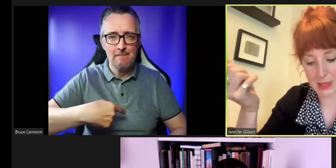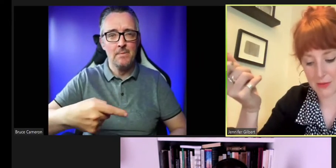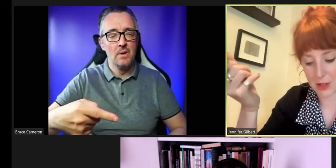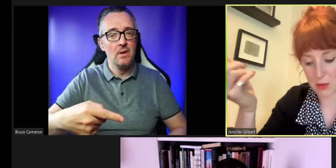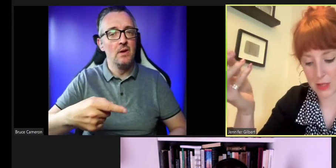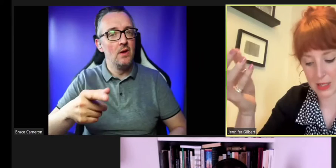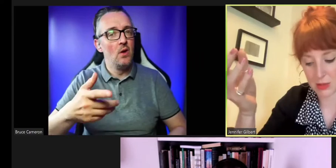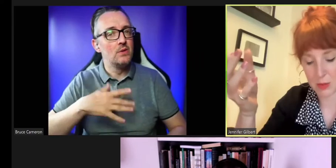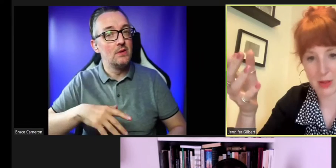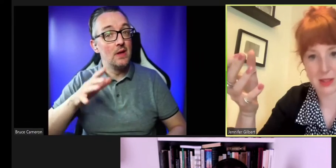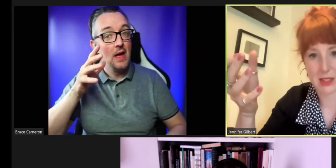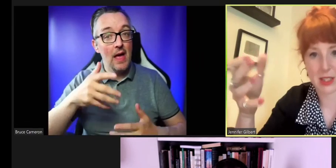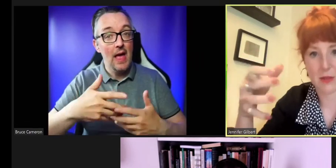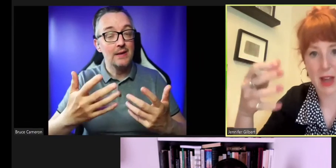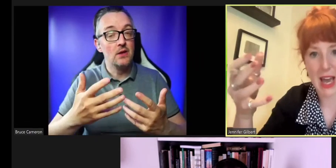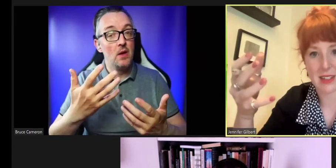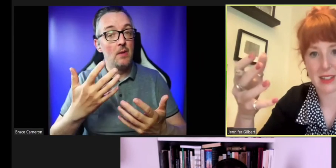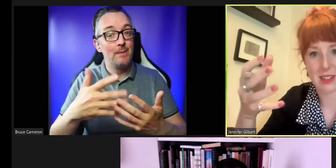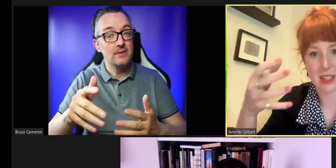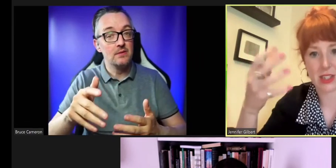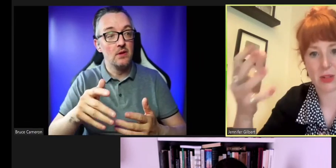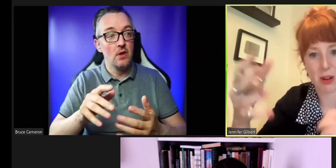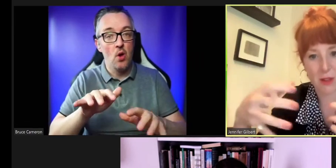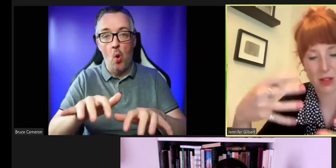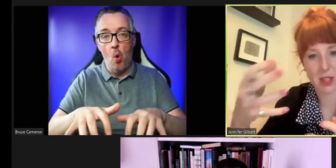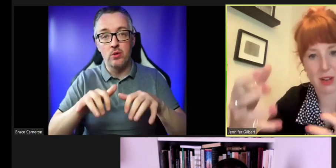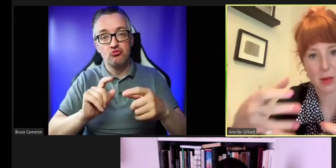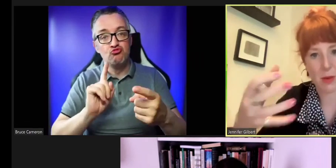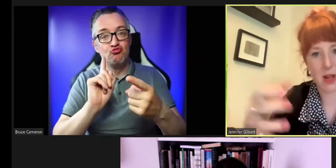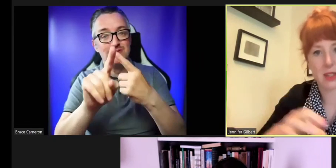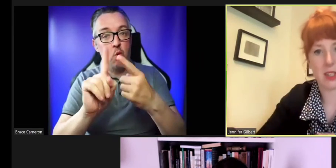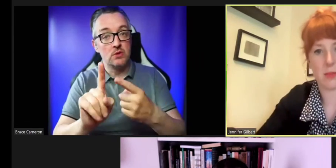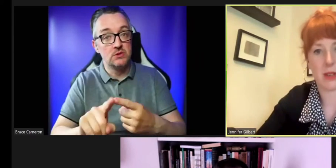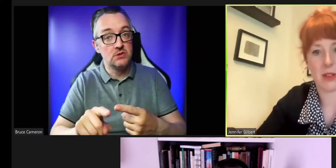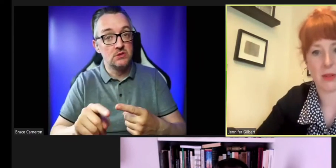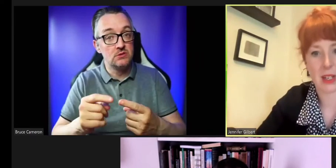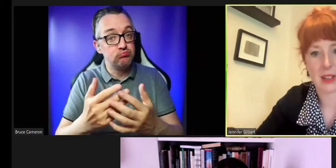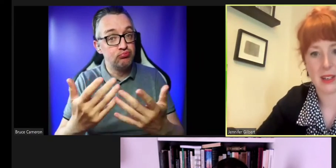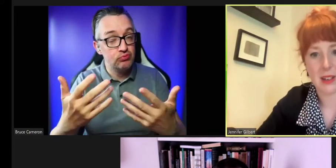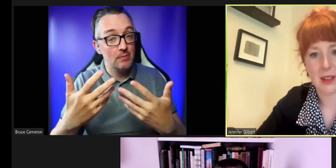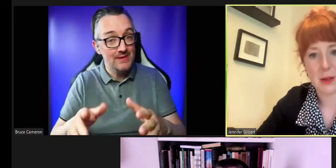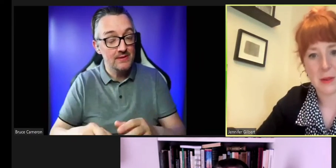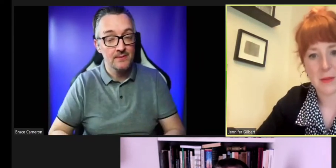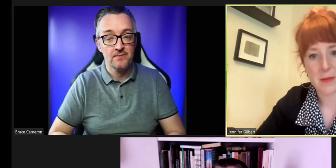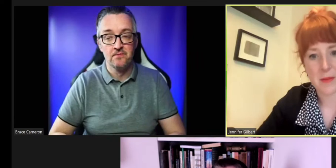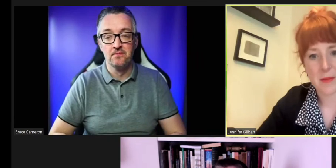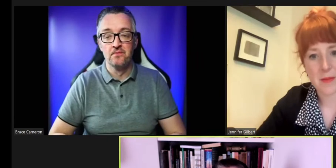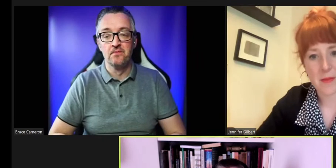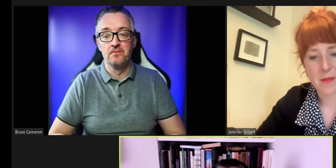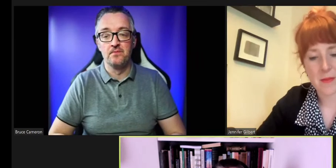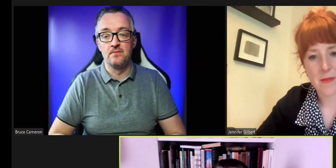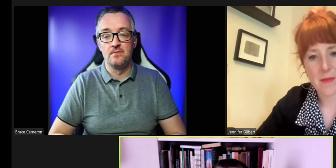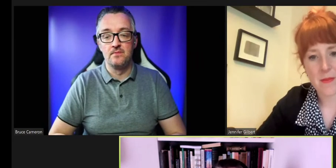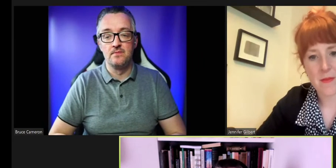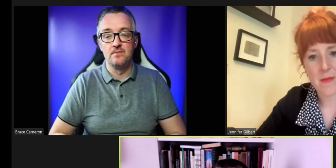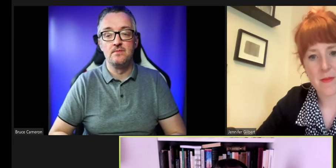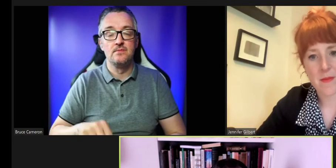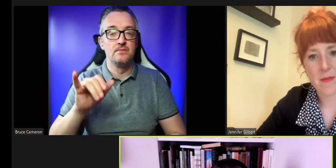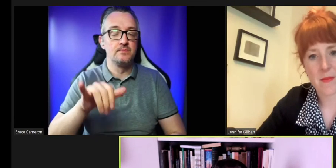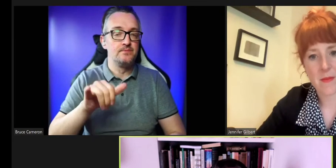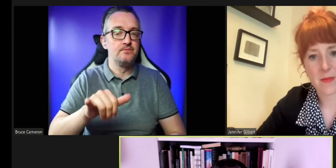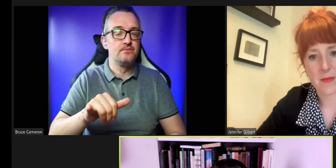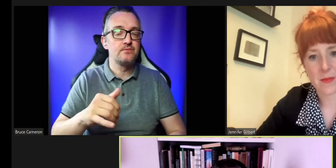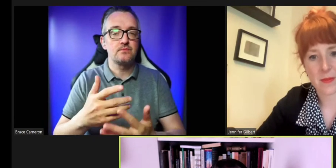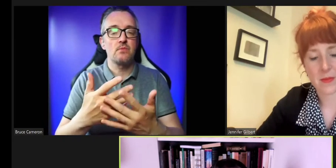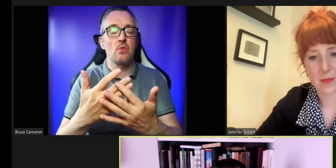any specific audience responses that you've had to this neurophototherapy work that you've been doing. Yeah, so I've had a lot